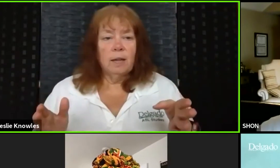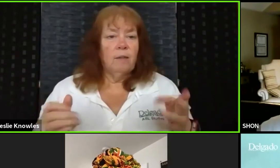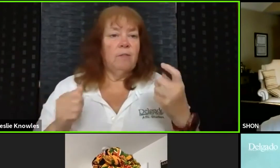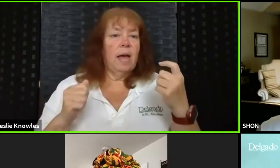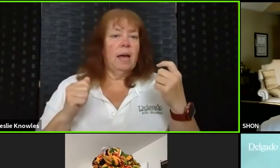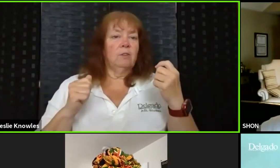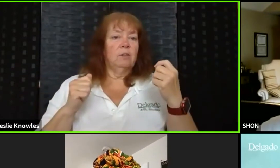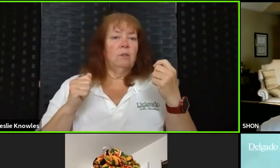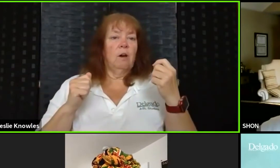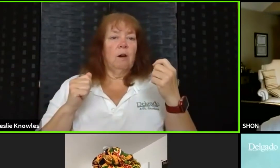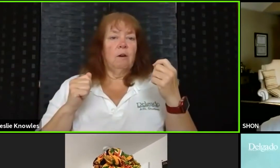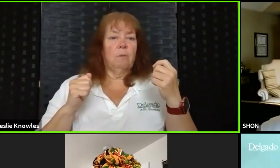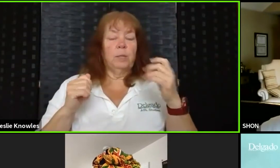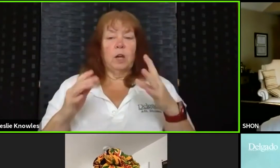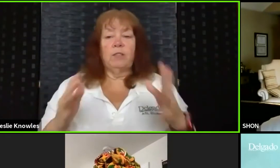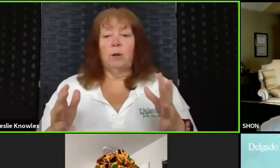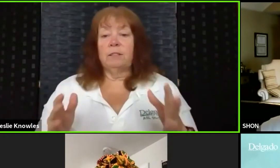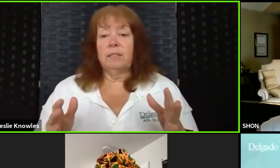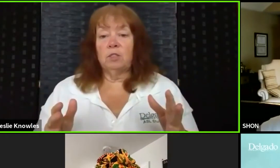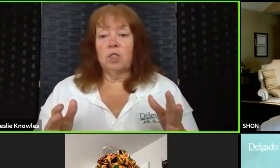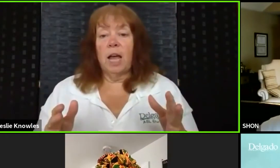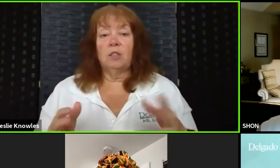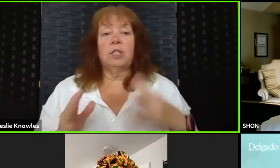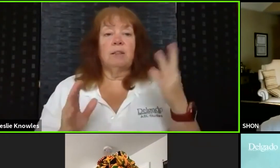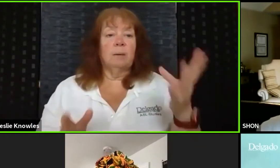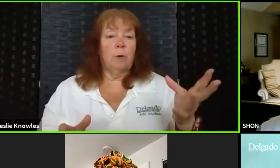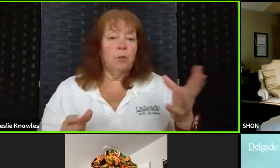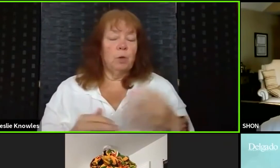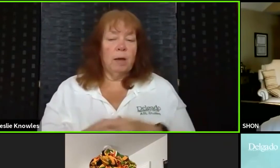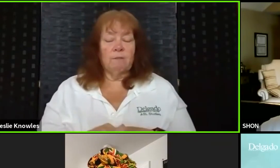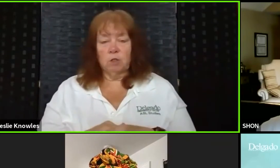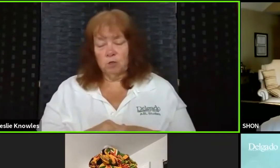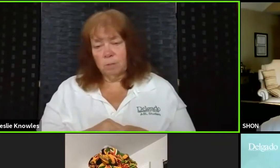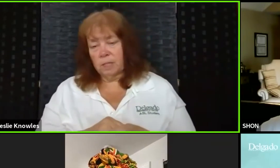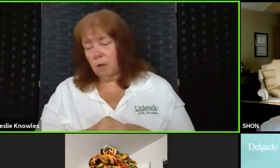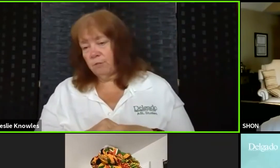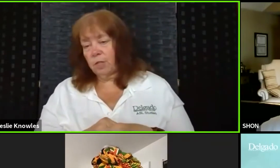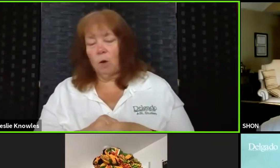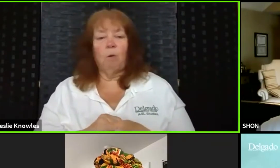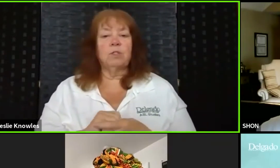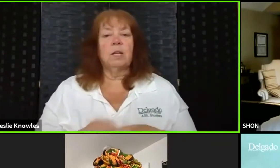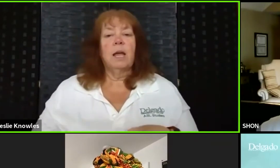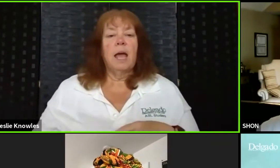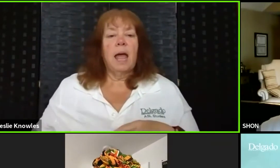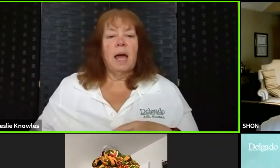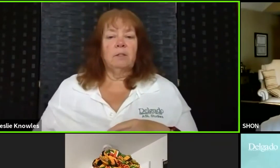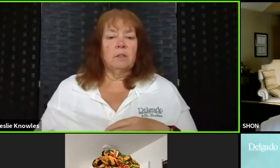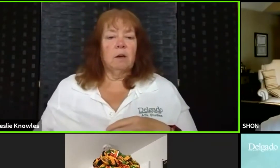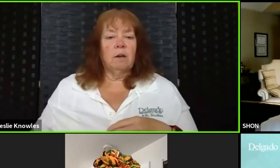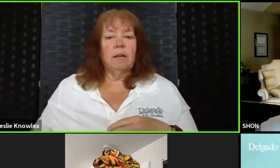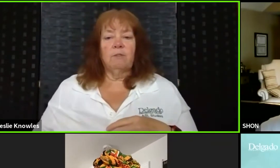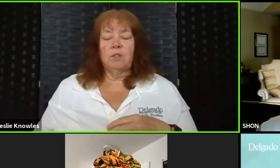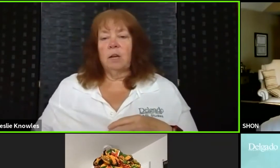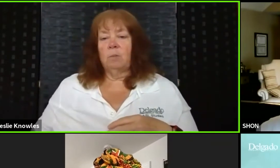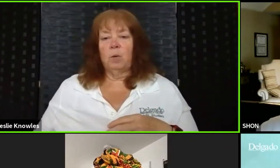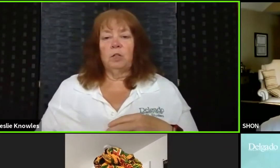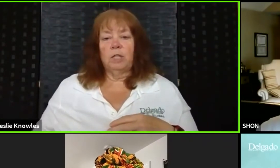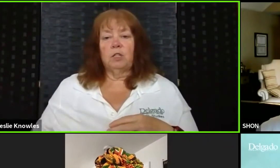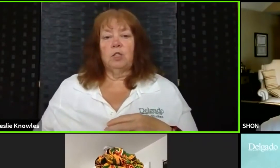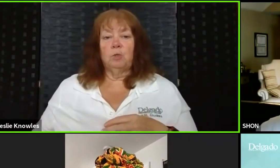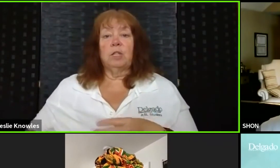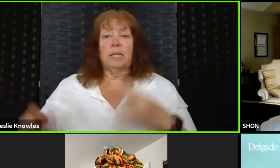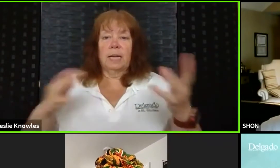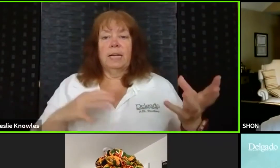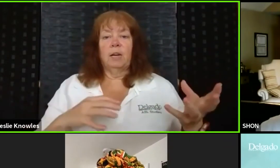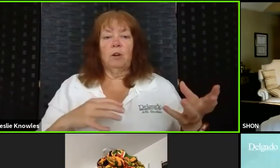bored. That it is a challenge, and I think both of you have extremely lofty goals and have done what you